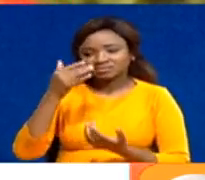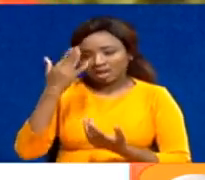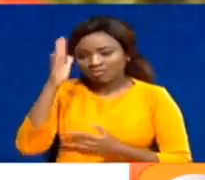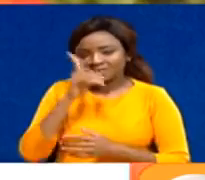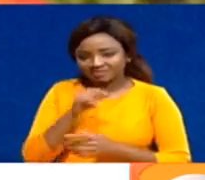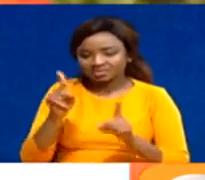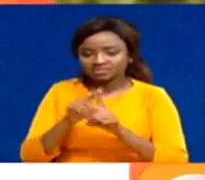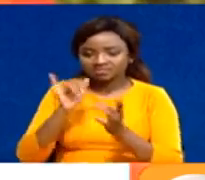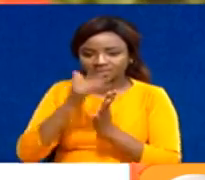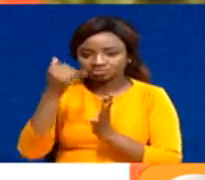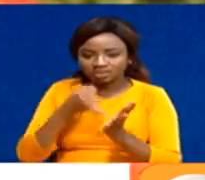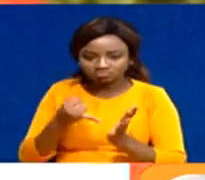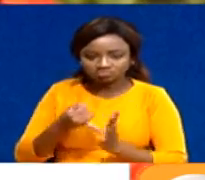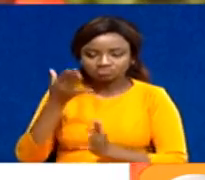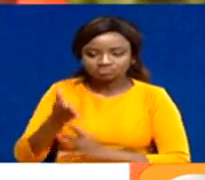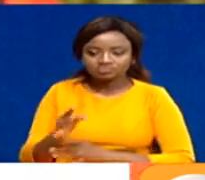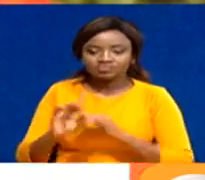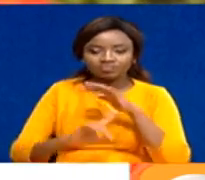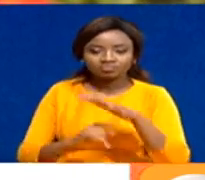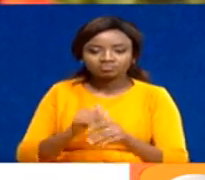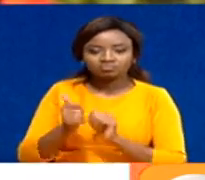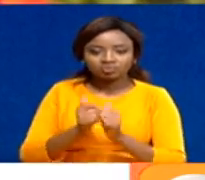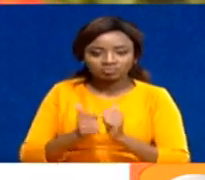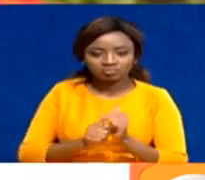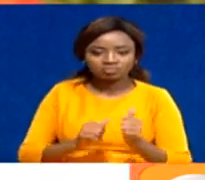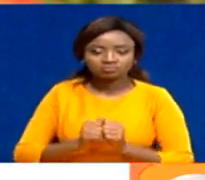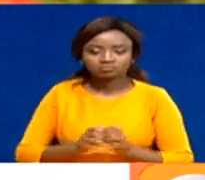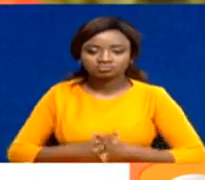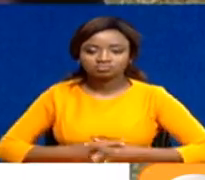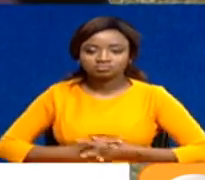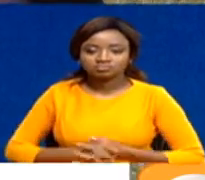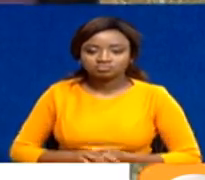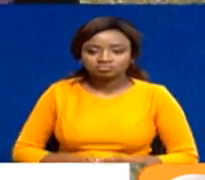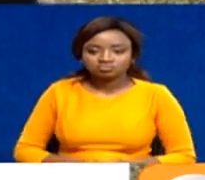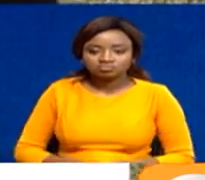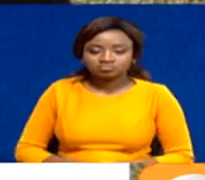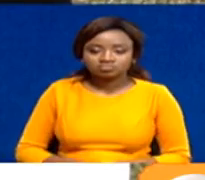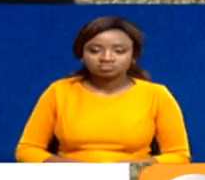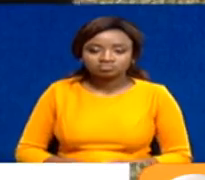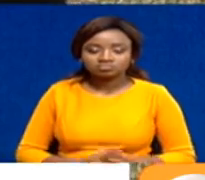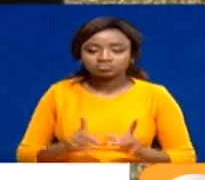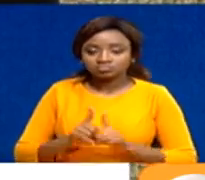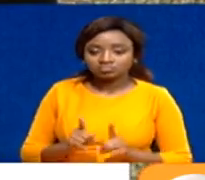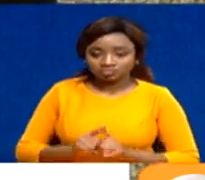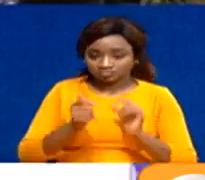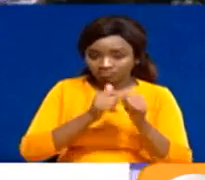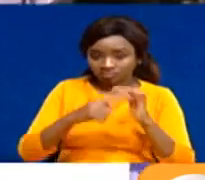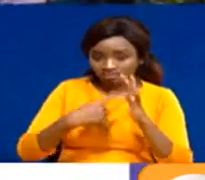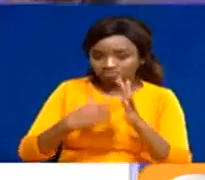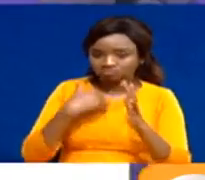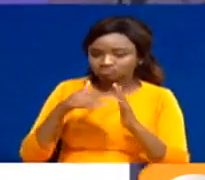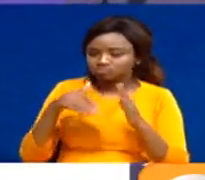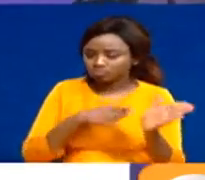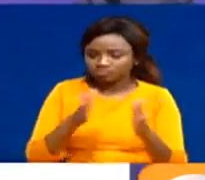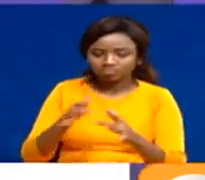here, as a Ministry of Sports, and also as a Brand Kenya through the Magical Kenya Open. The sports industry has a lot of potential, with